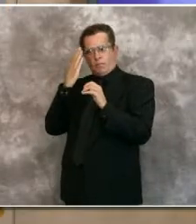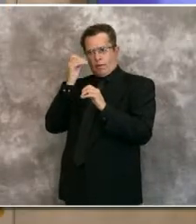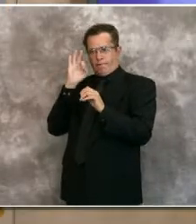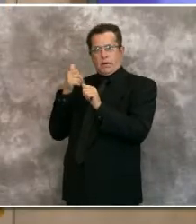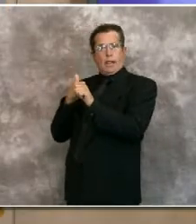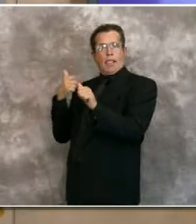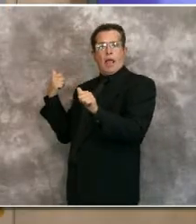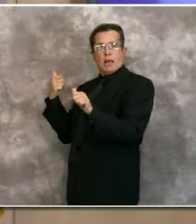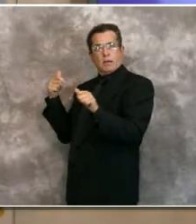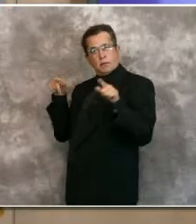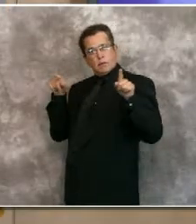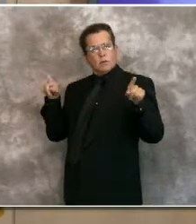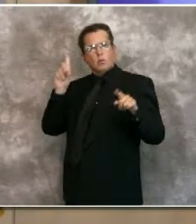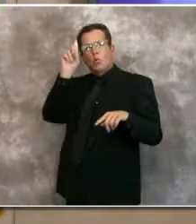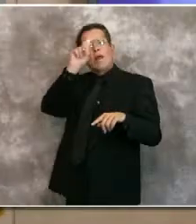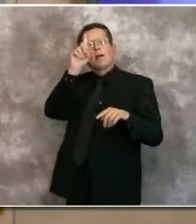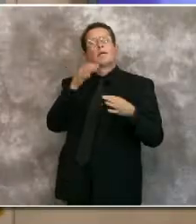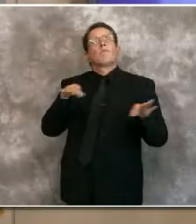delays?